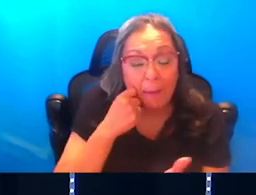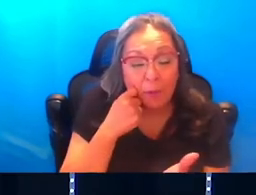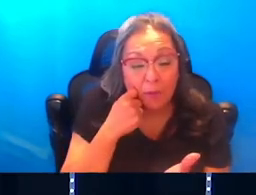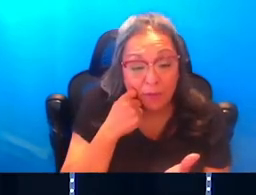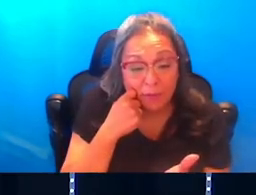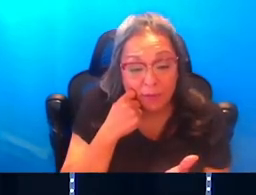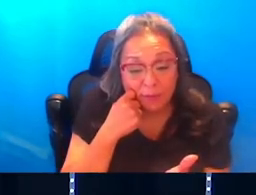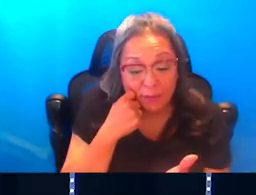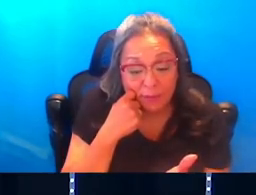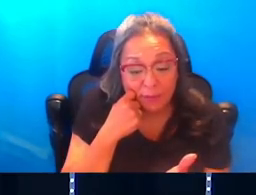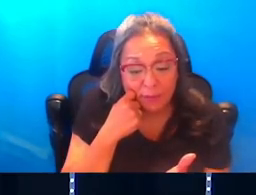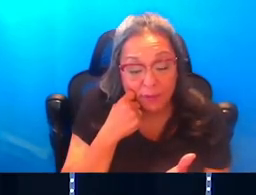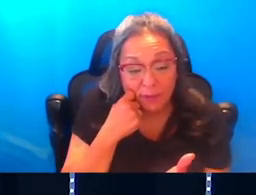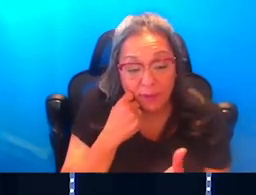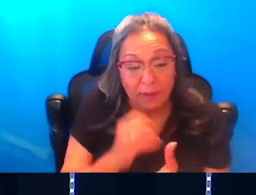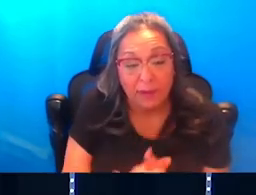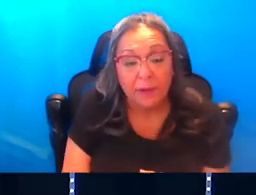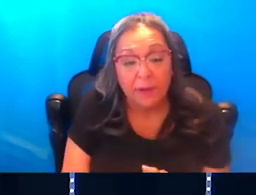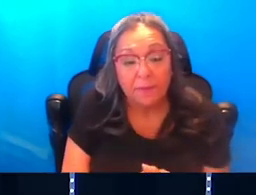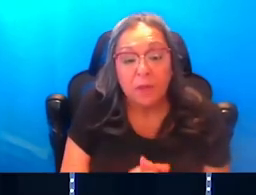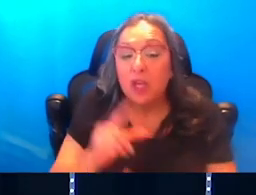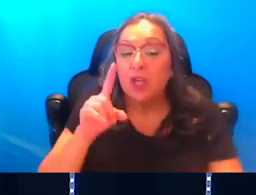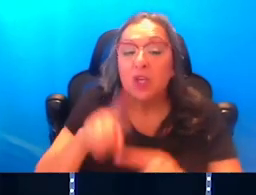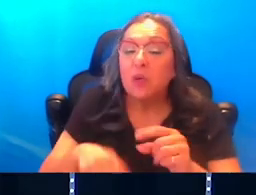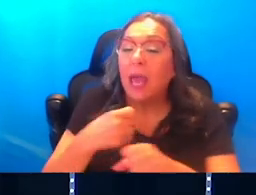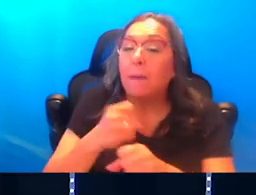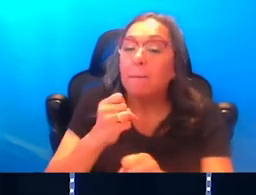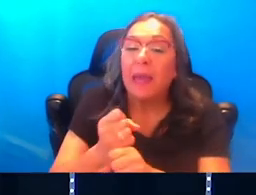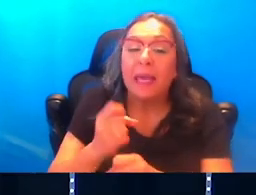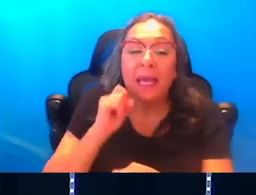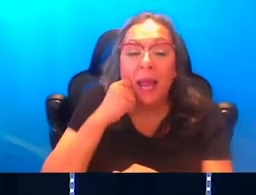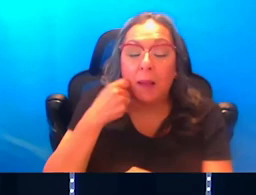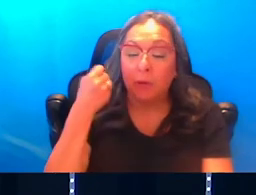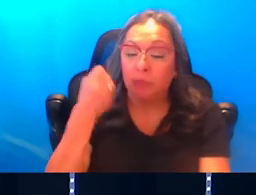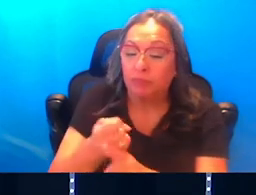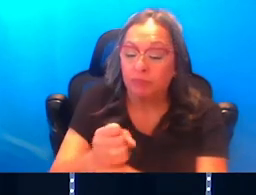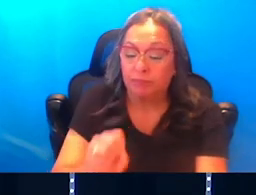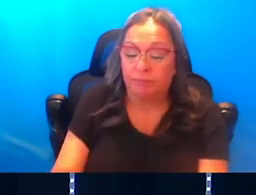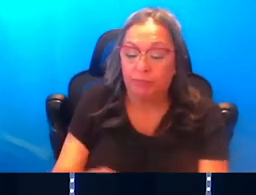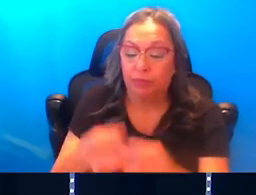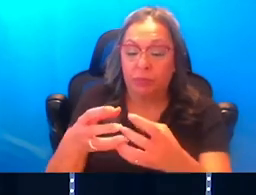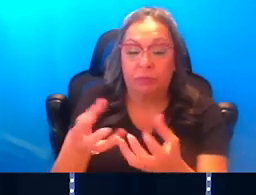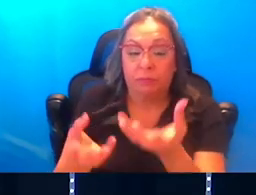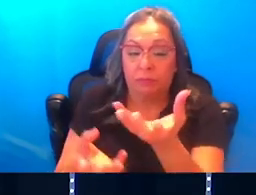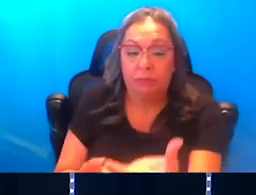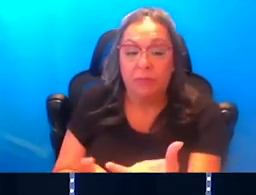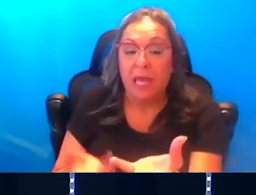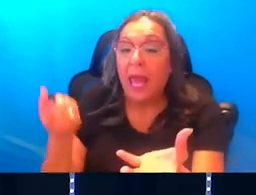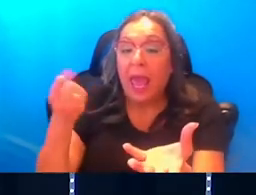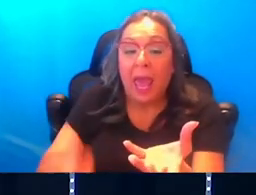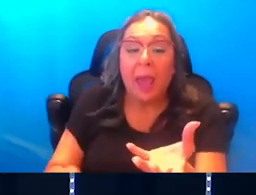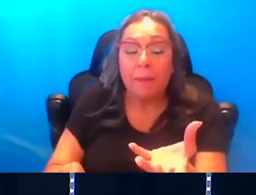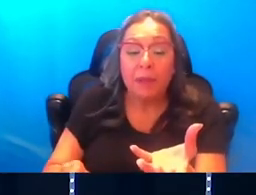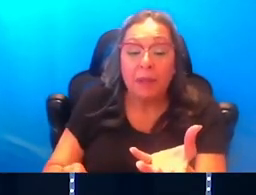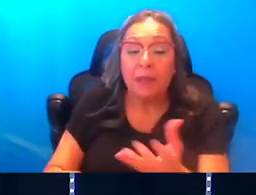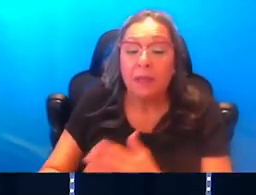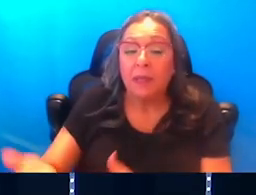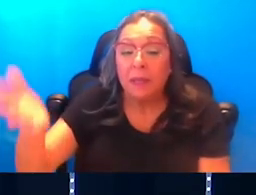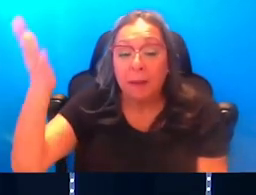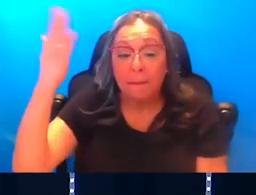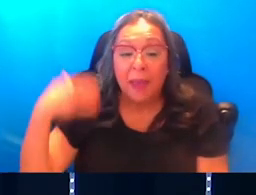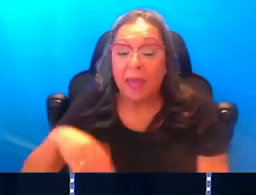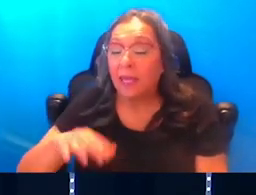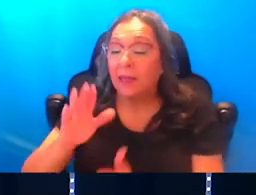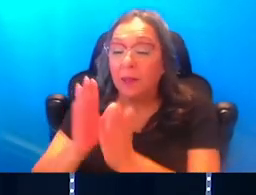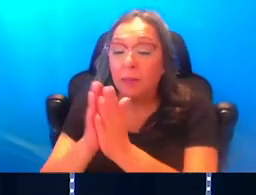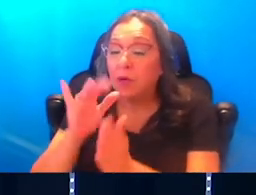you. You can't make these happen. Because that's what all those religious people did in the book of James, is